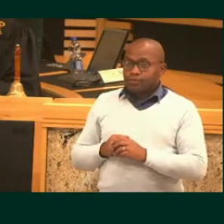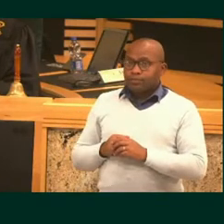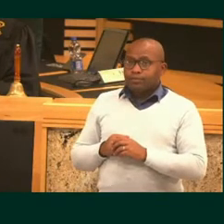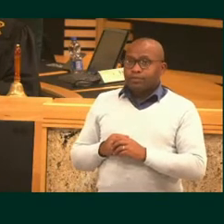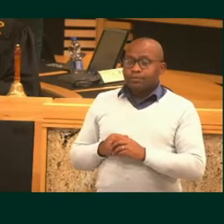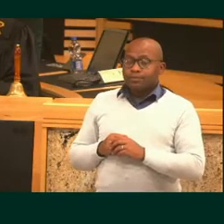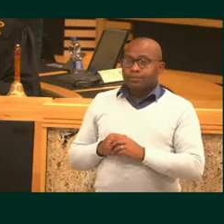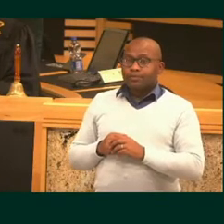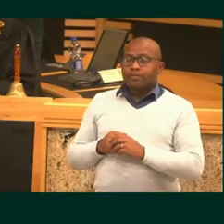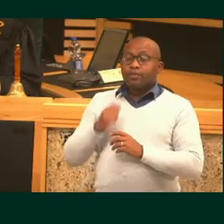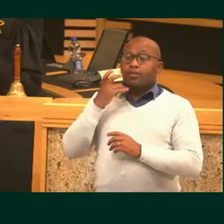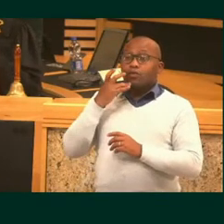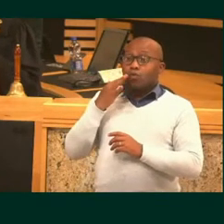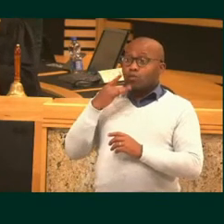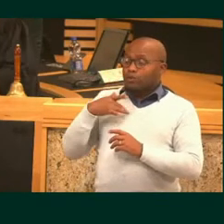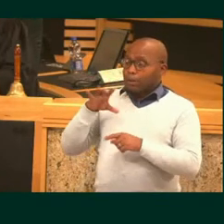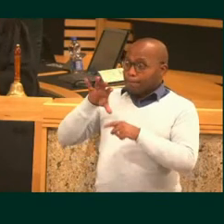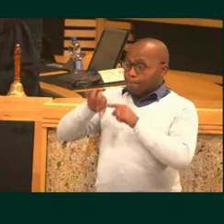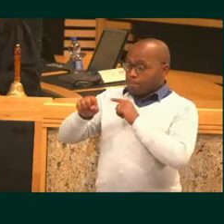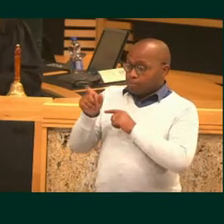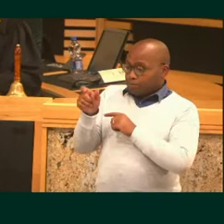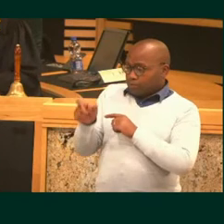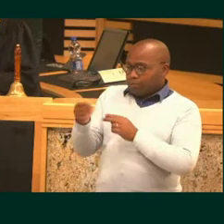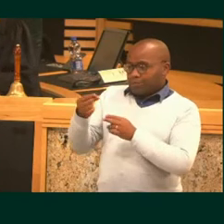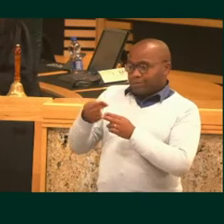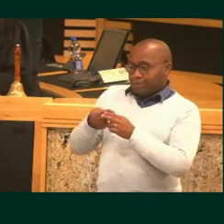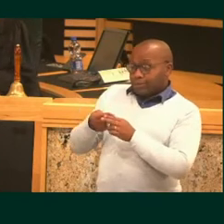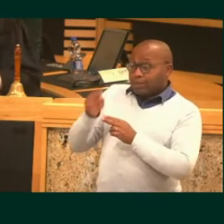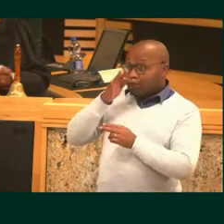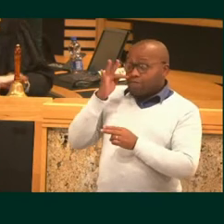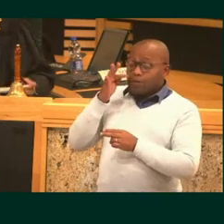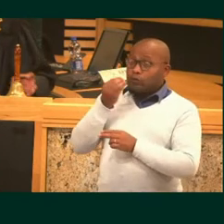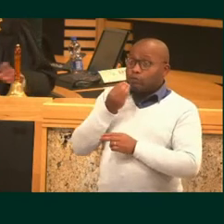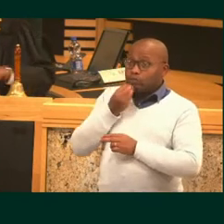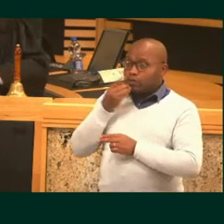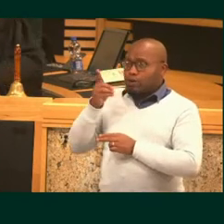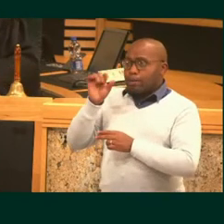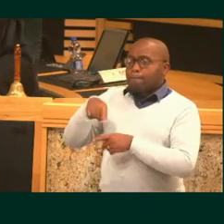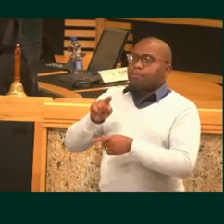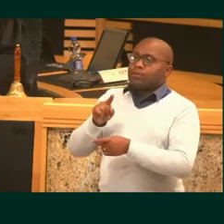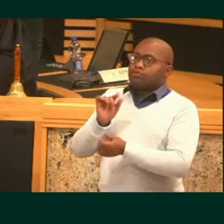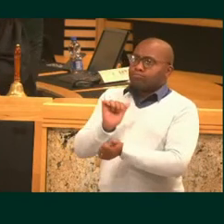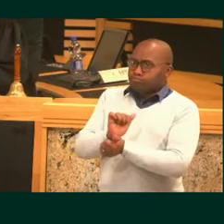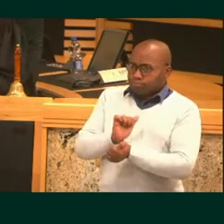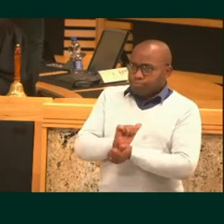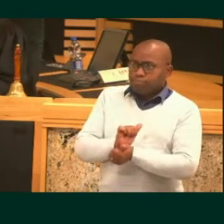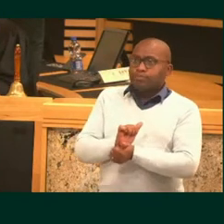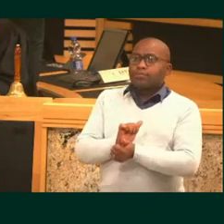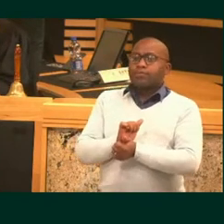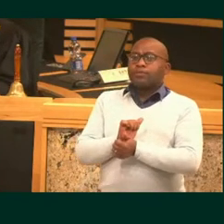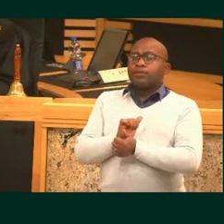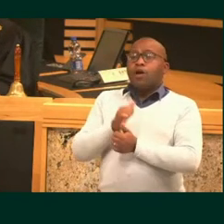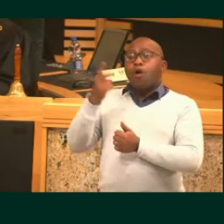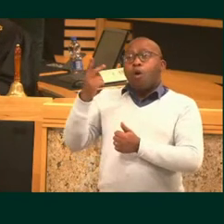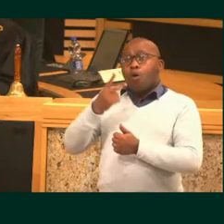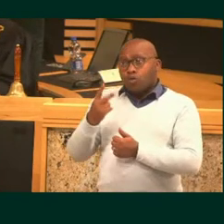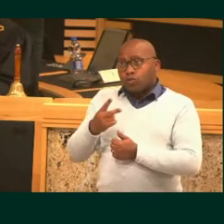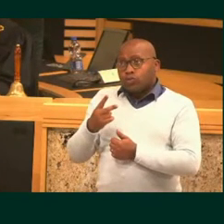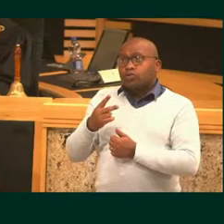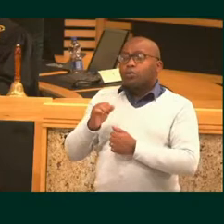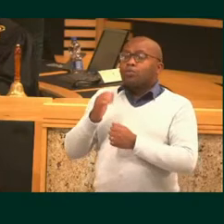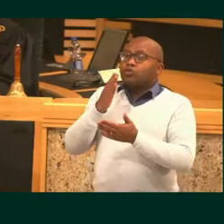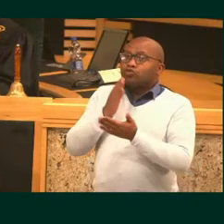counterfeit Goods that are a health hazard to Consumers further address barriers to entry for smaller